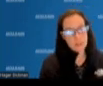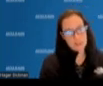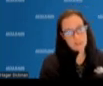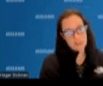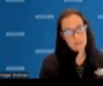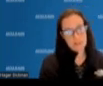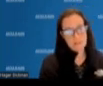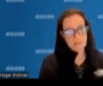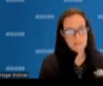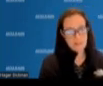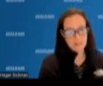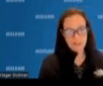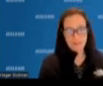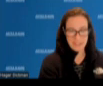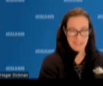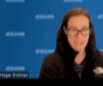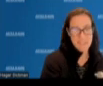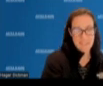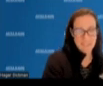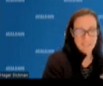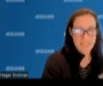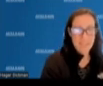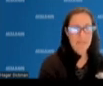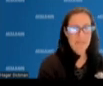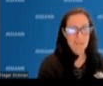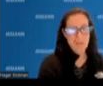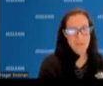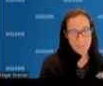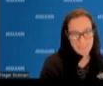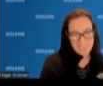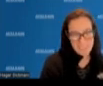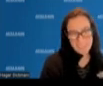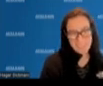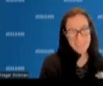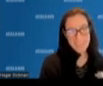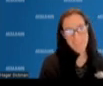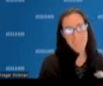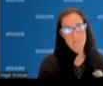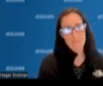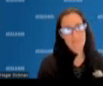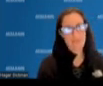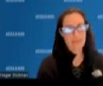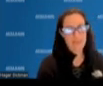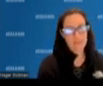And yeah, so I just leave it at that and on the next slide.